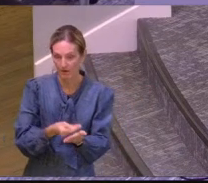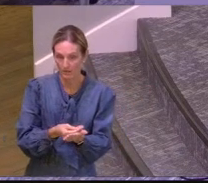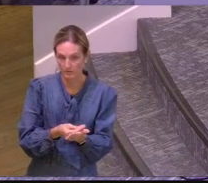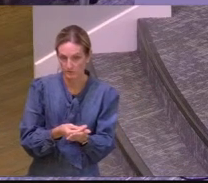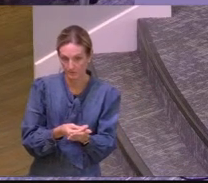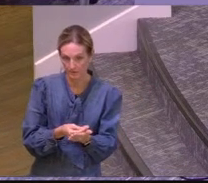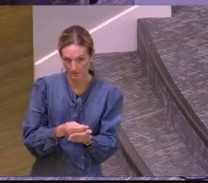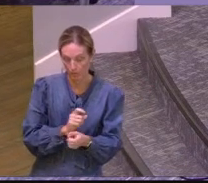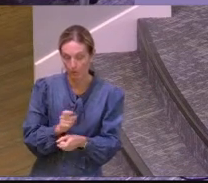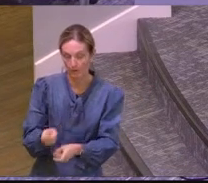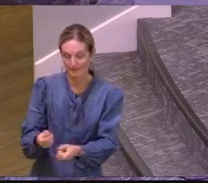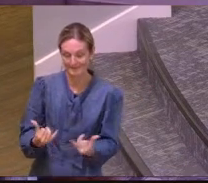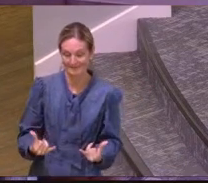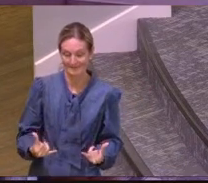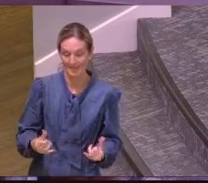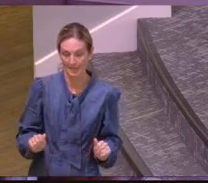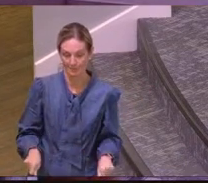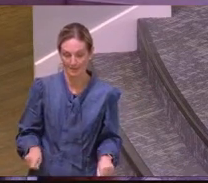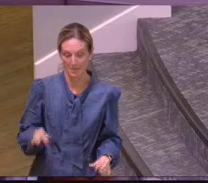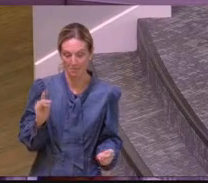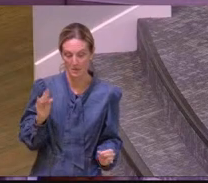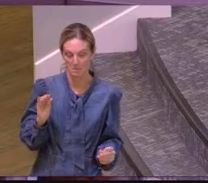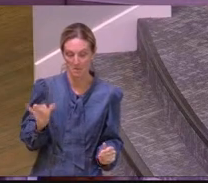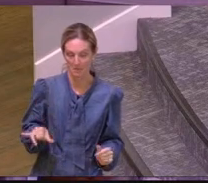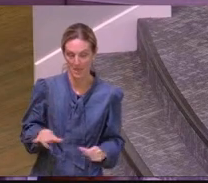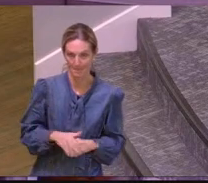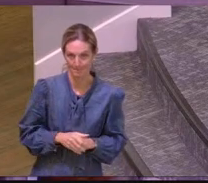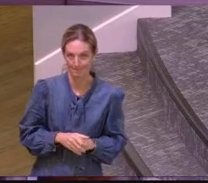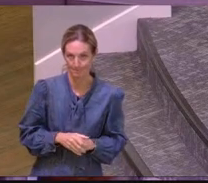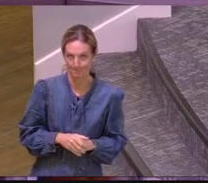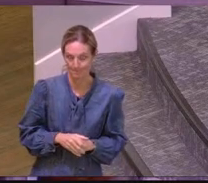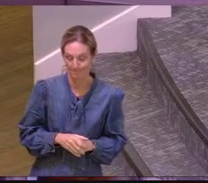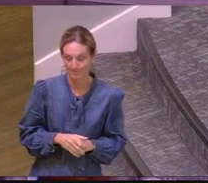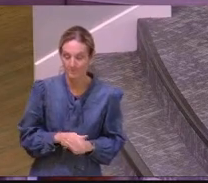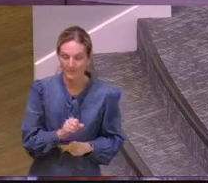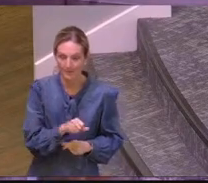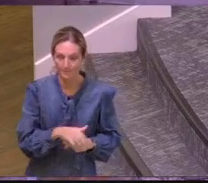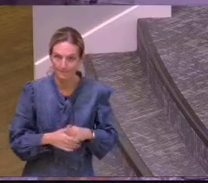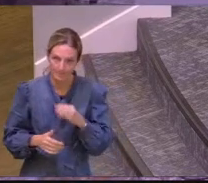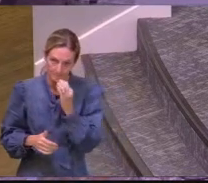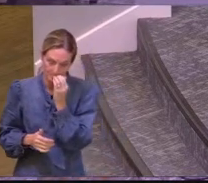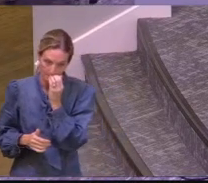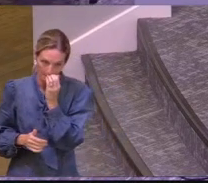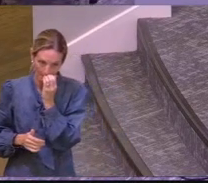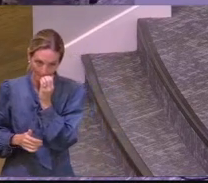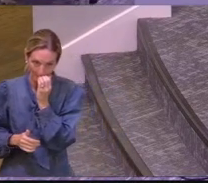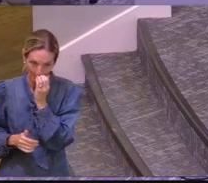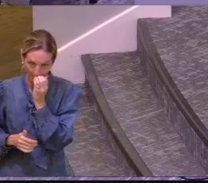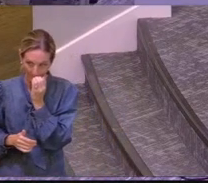that, which is going to be awesome. Yes, definitely.